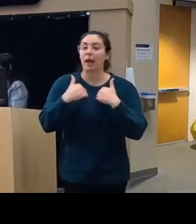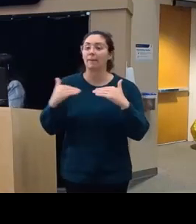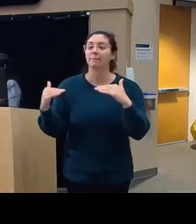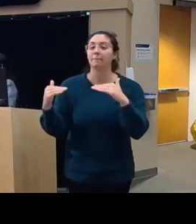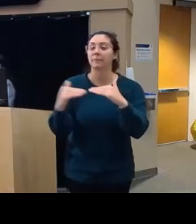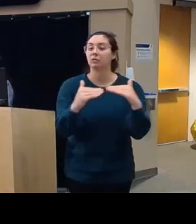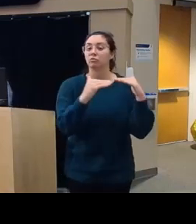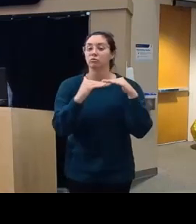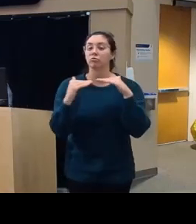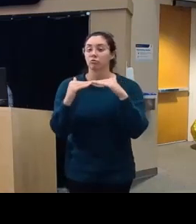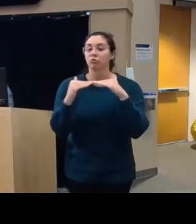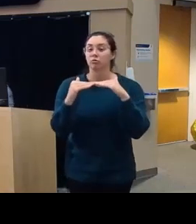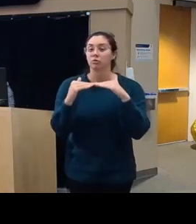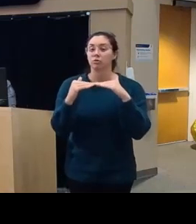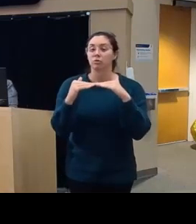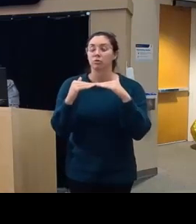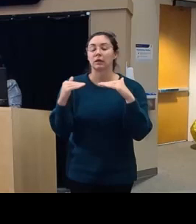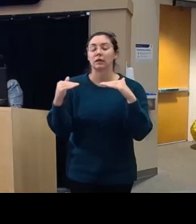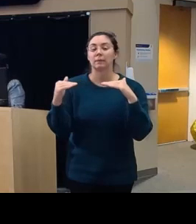peer